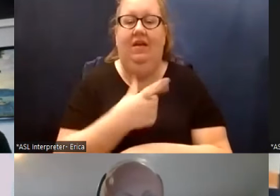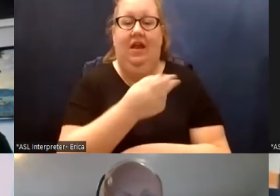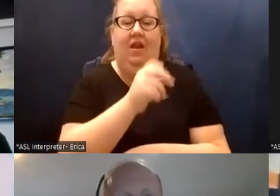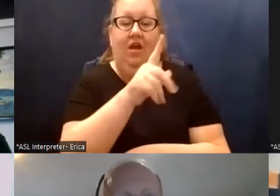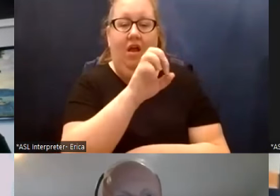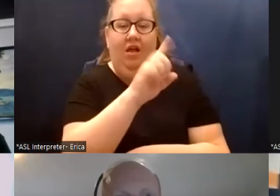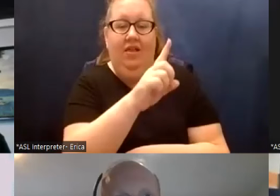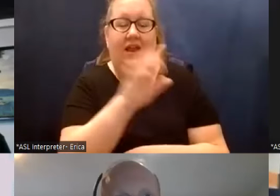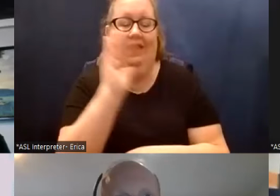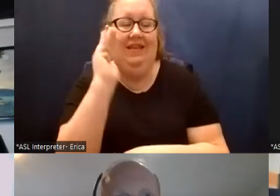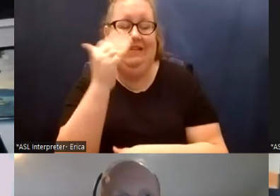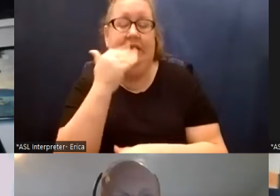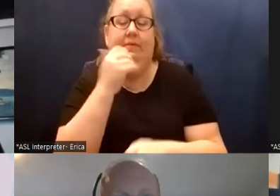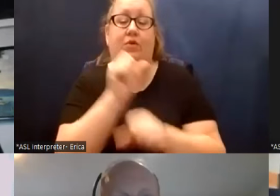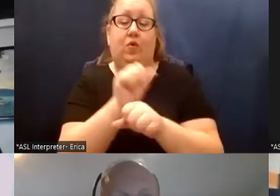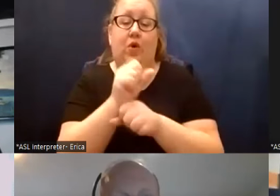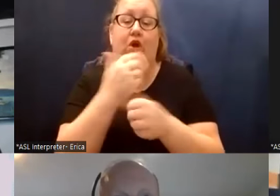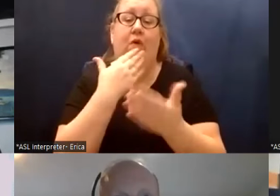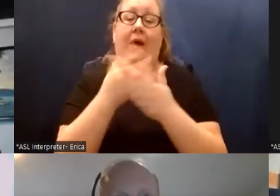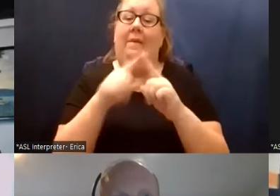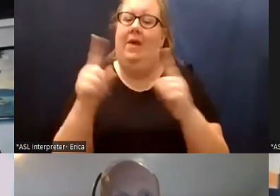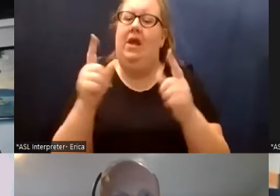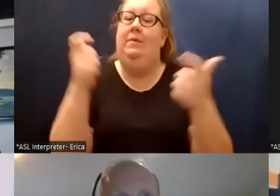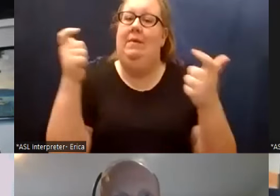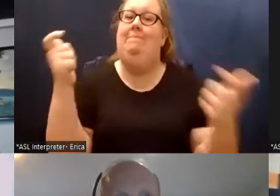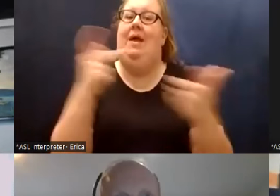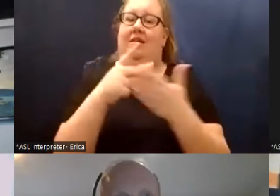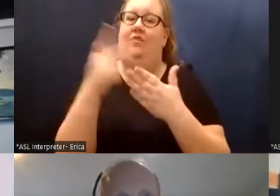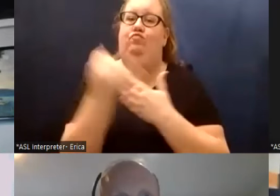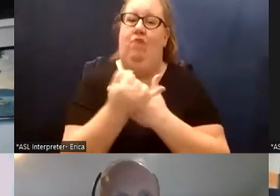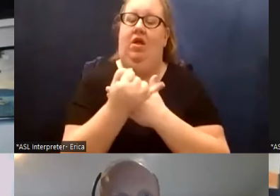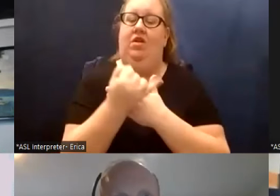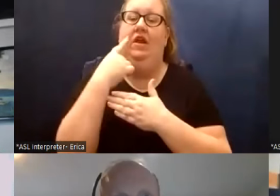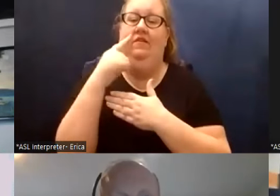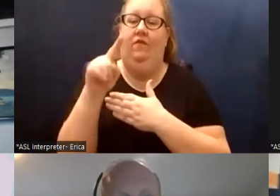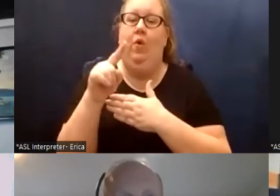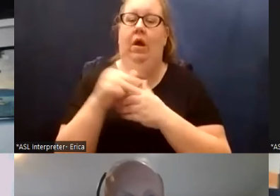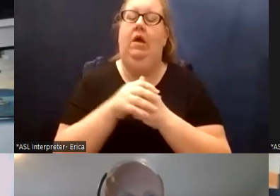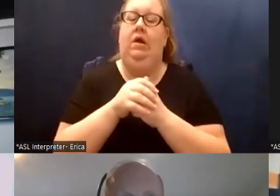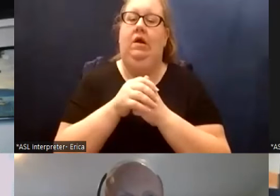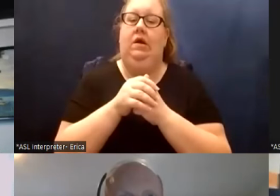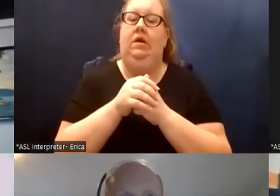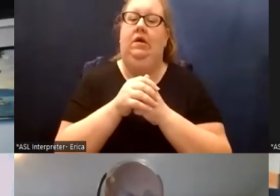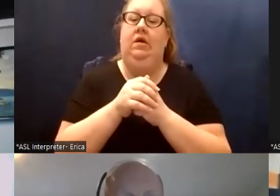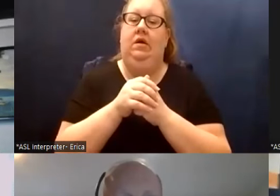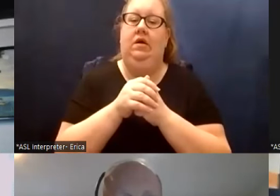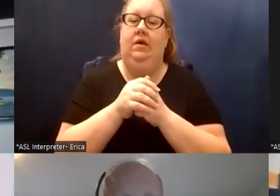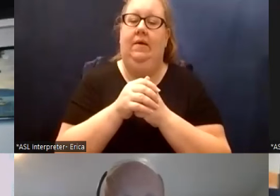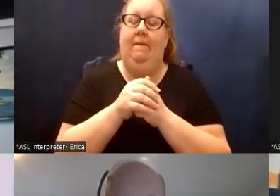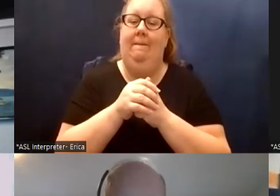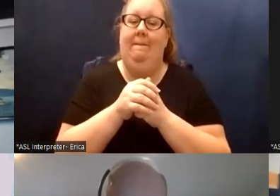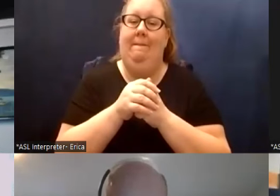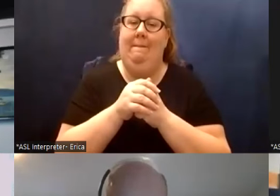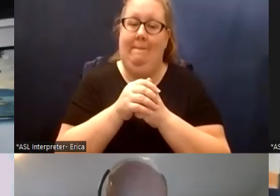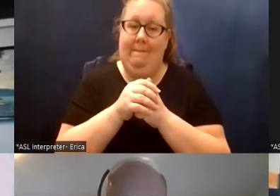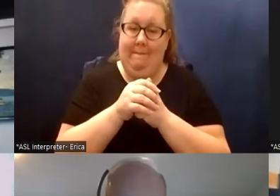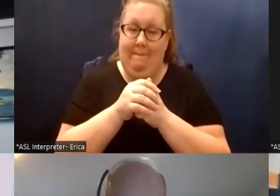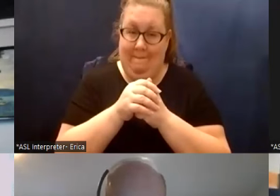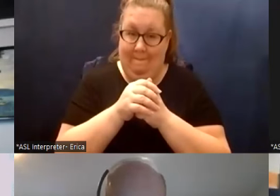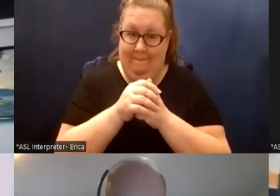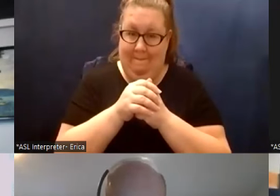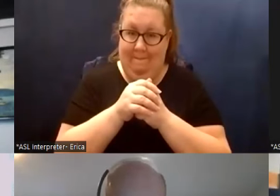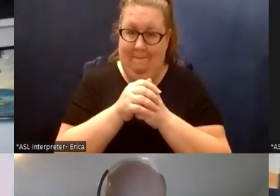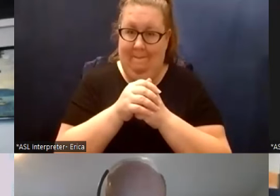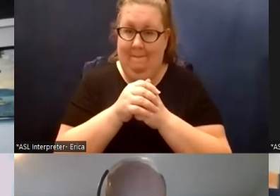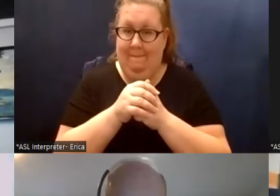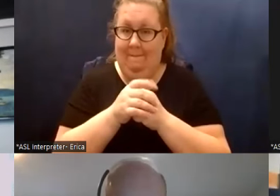work quite well. But it'd be a massive project for you know, the Newark Bay. And